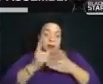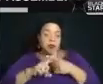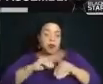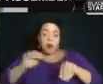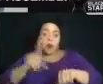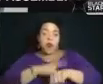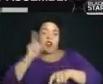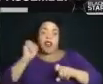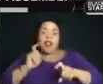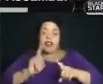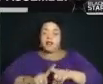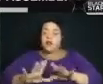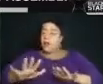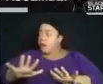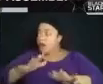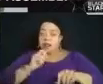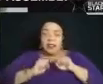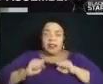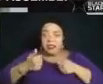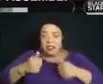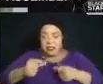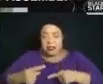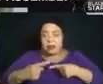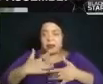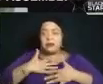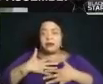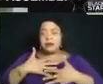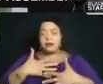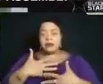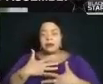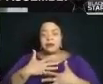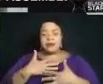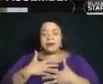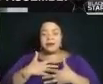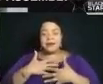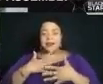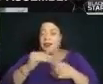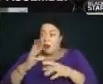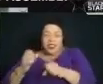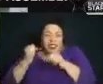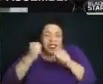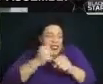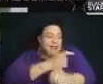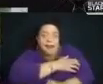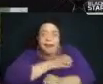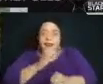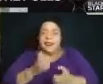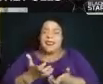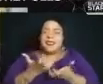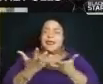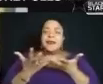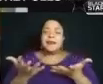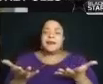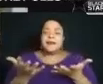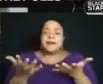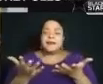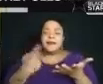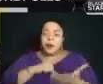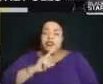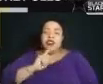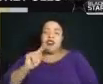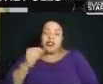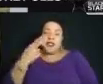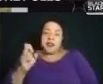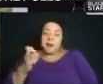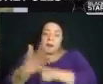to give. We are the Poor People's Campaign, a national call for moral revival. And together